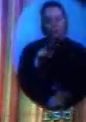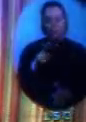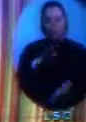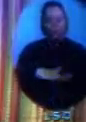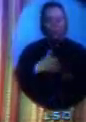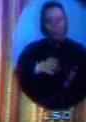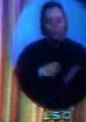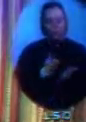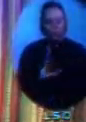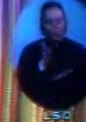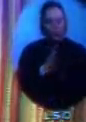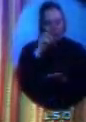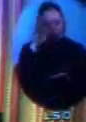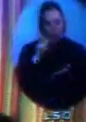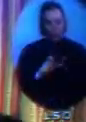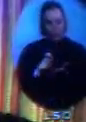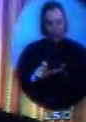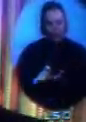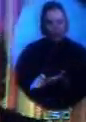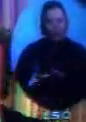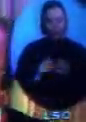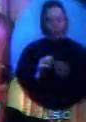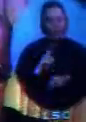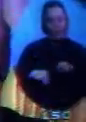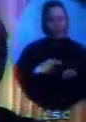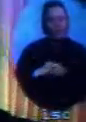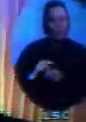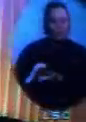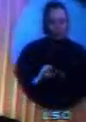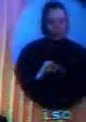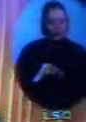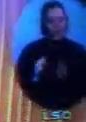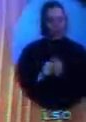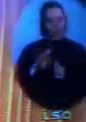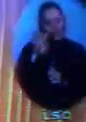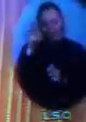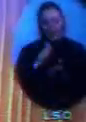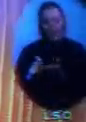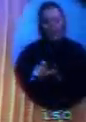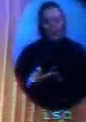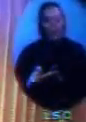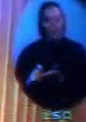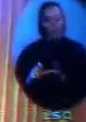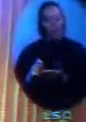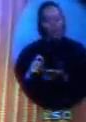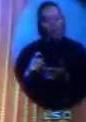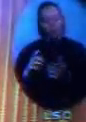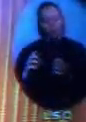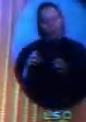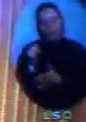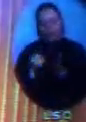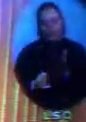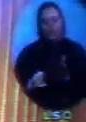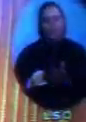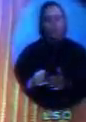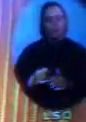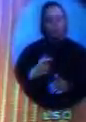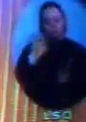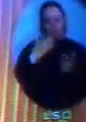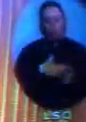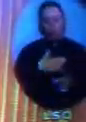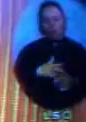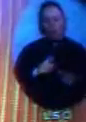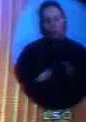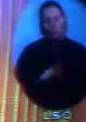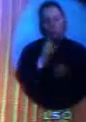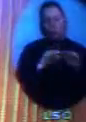for a change to Bill C-32 on copyright. The National Assembly wants to show solidarity with creators and artists